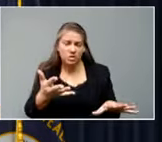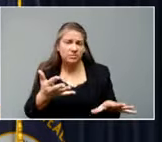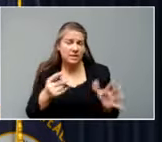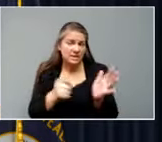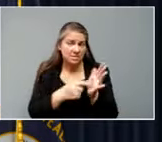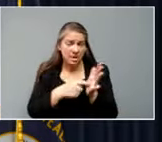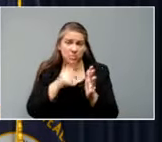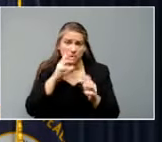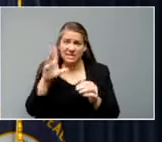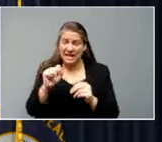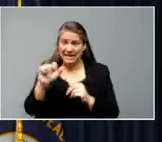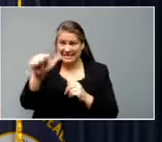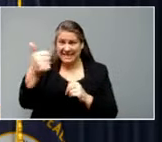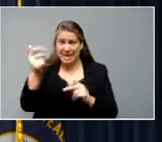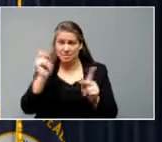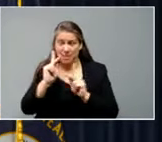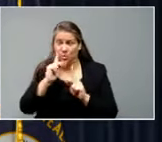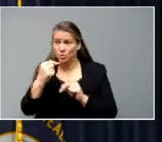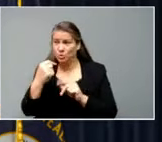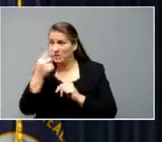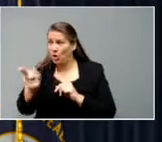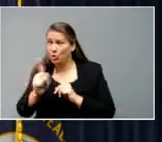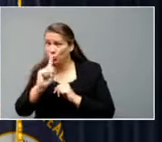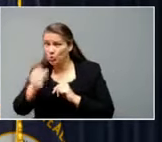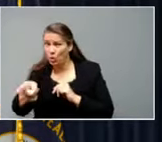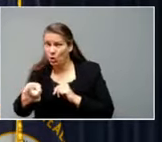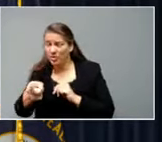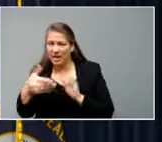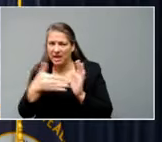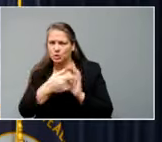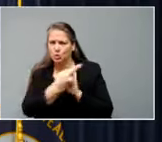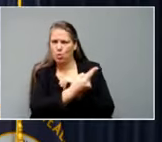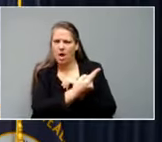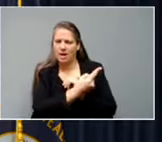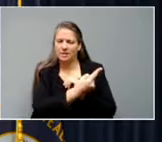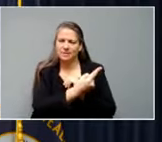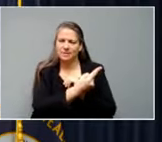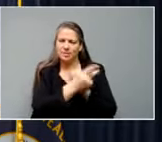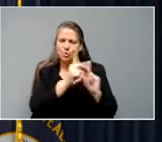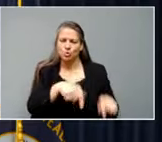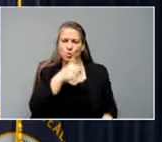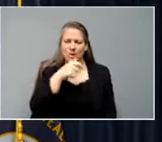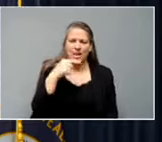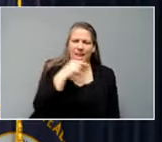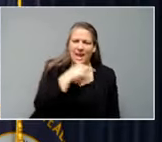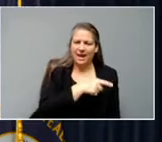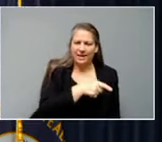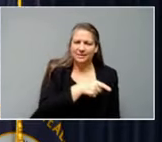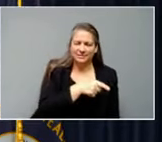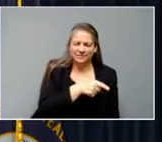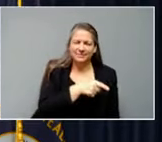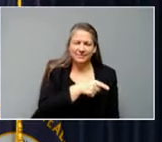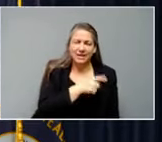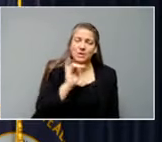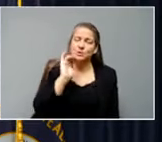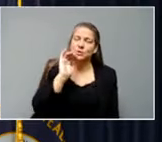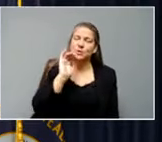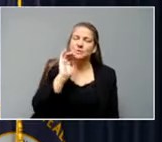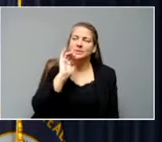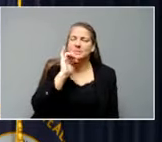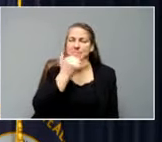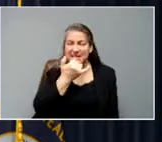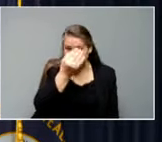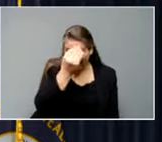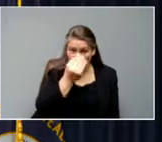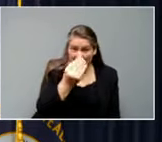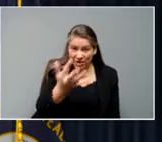telling the truth to combat one person that's telling a lie. And this misinformation is a set of